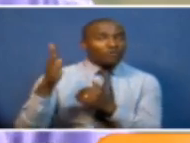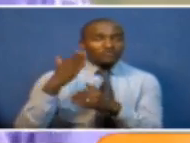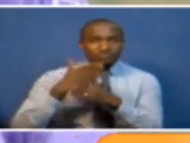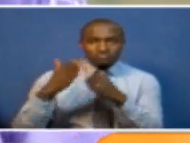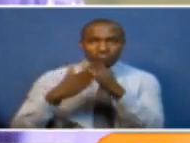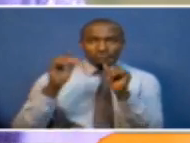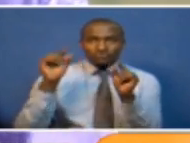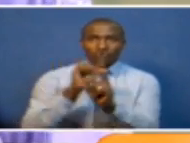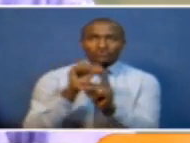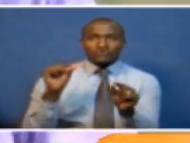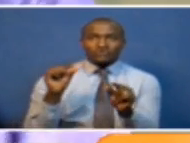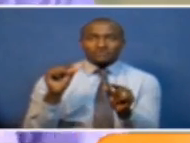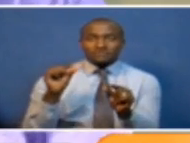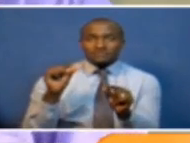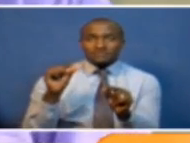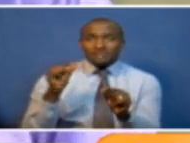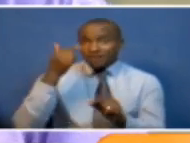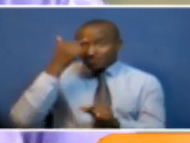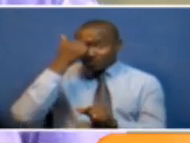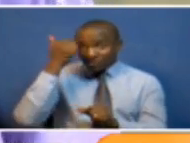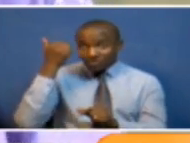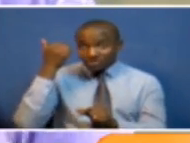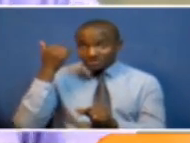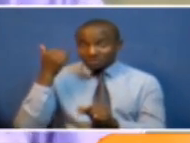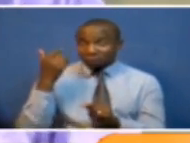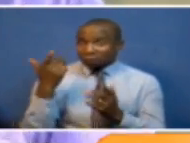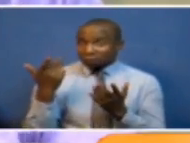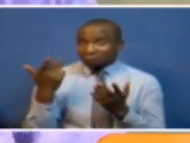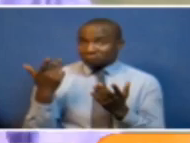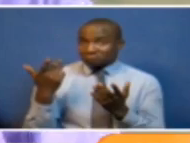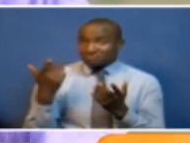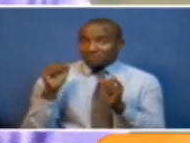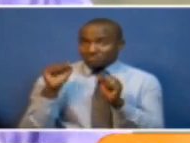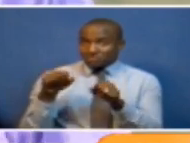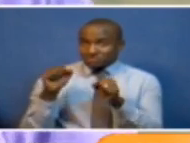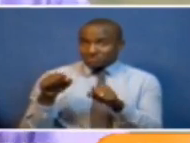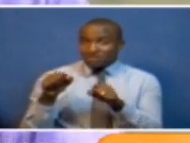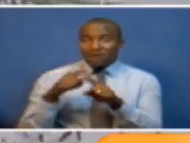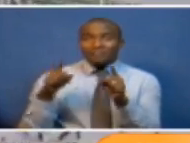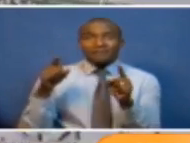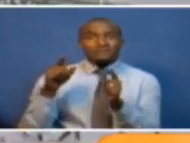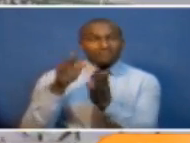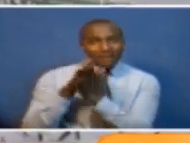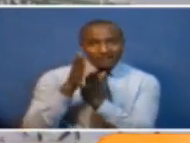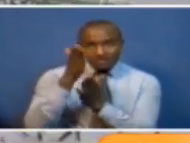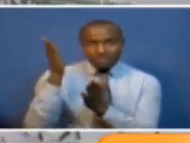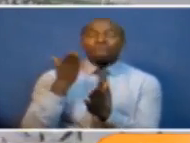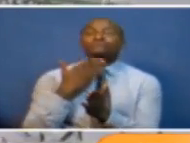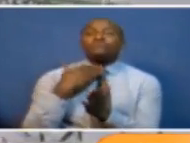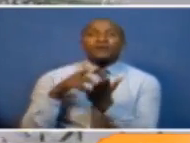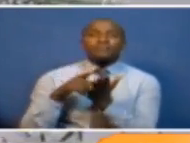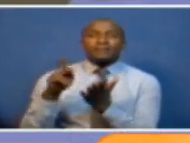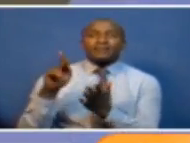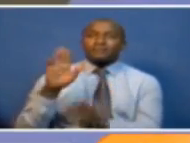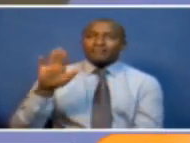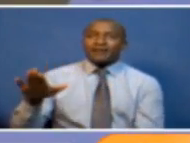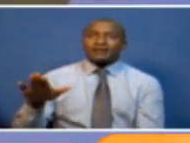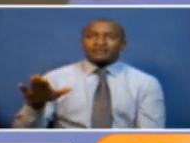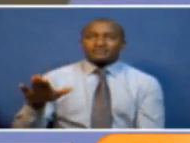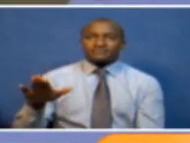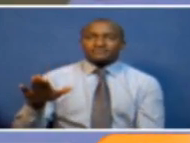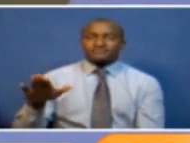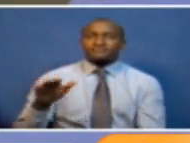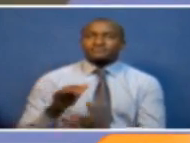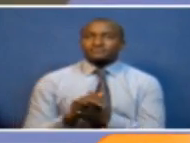can. Because people can be patient for a time, but they will not always be patient for a long time. Yeah. But the chairman of Lake